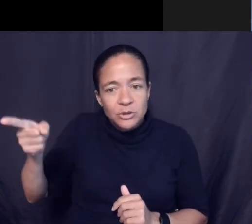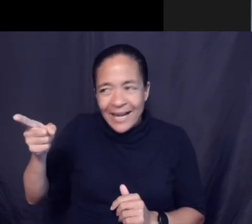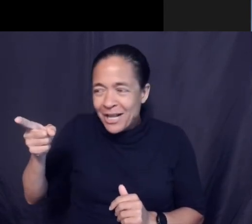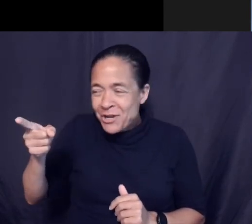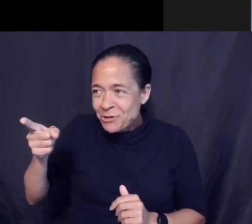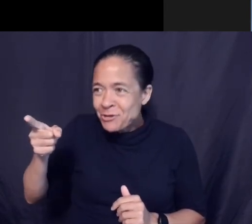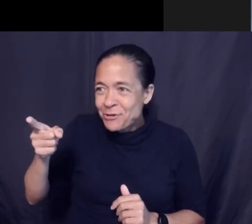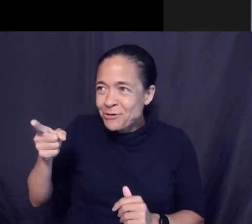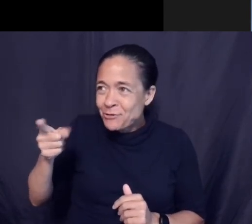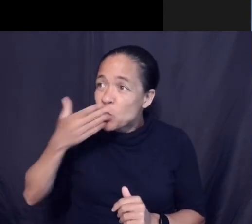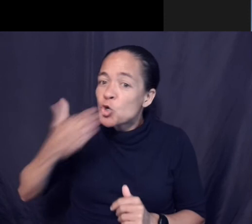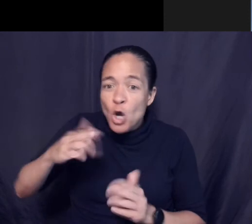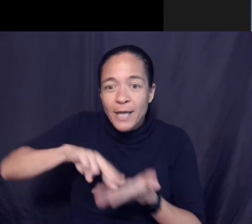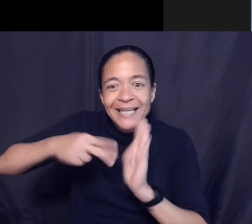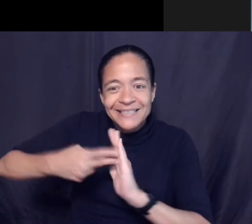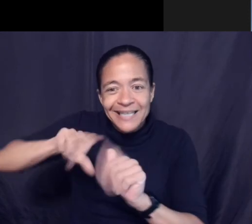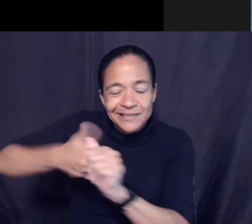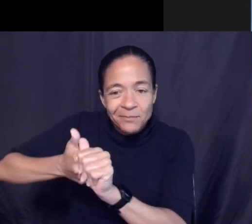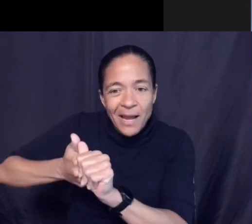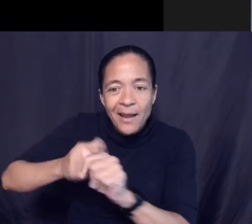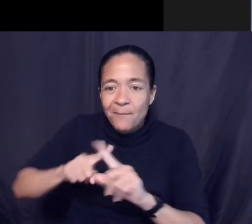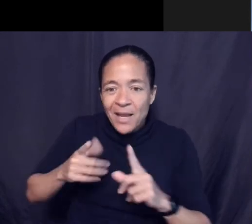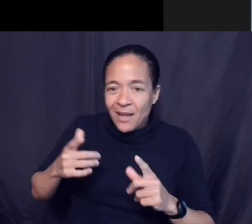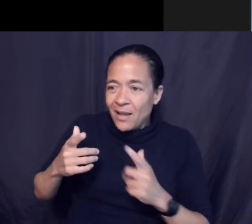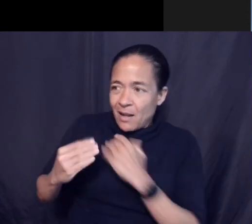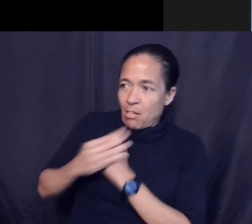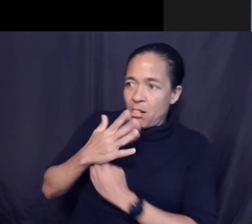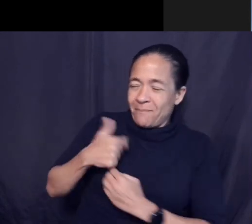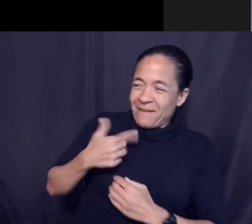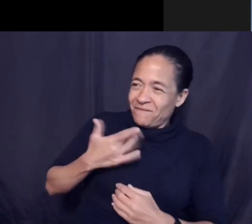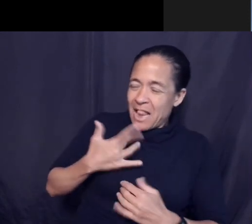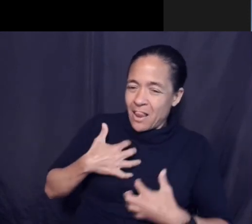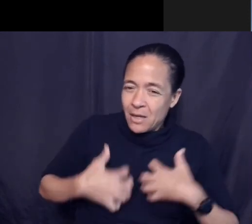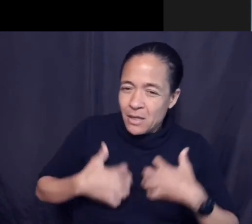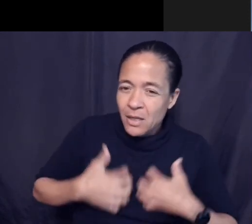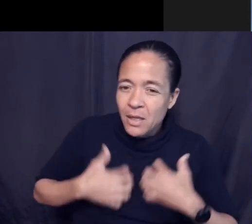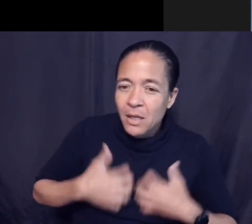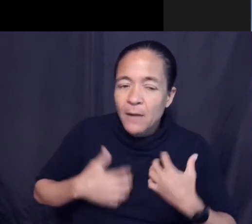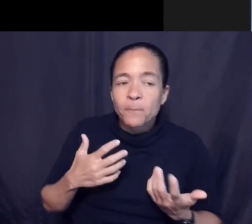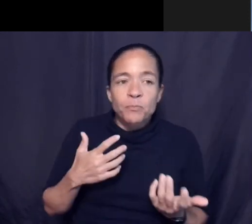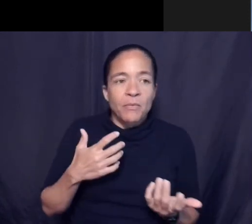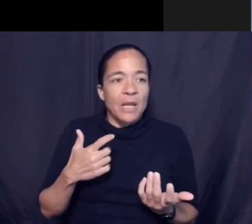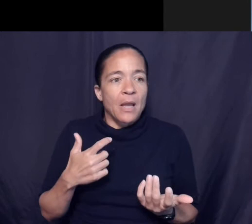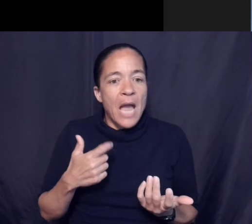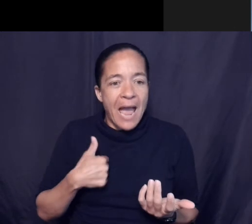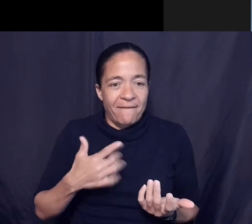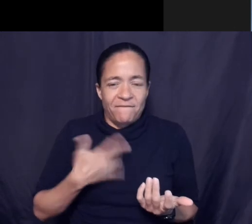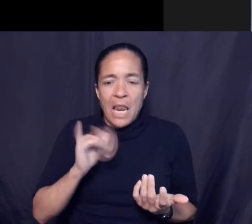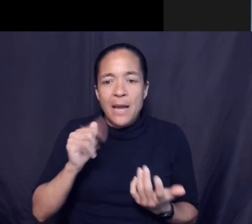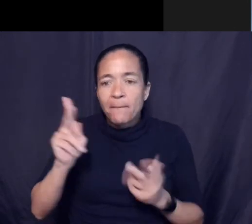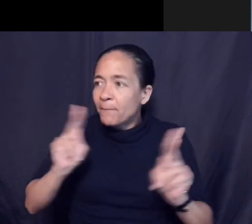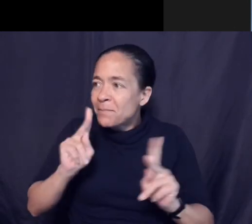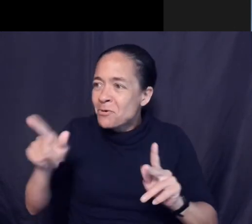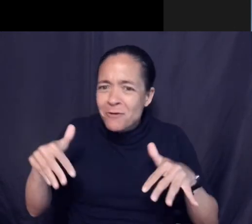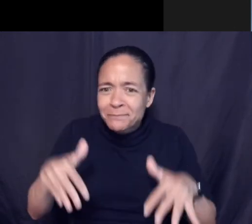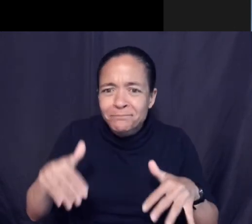have said that are difficult? I'd love to hear that too, because I think people don't always know what to say when something like